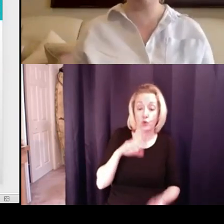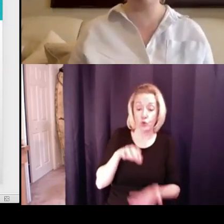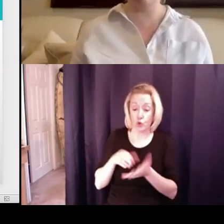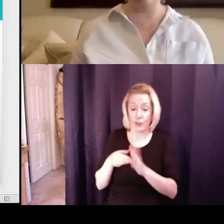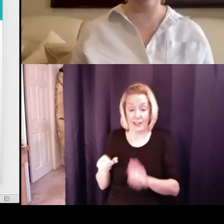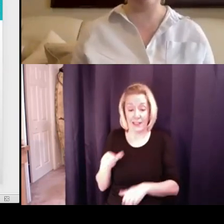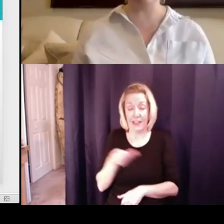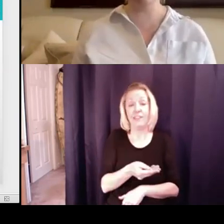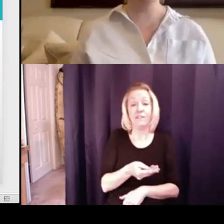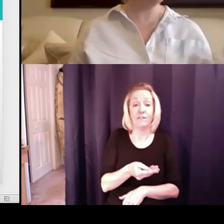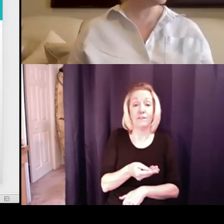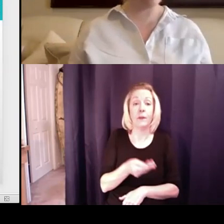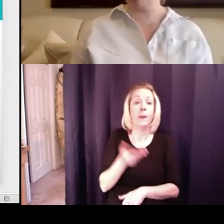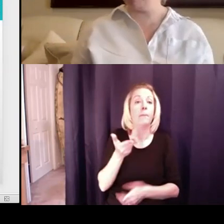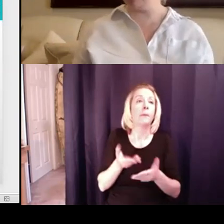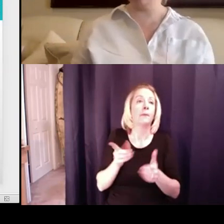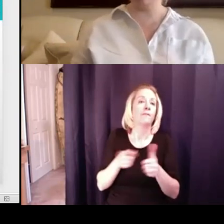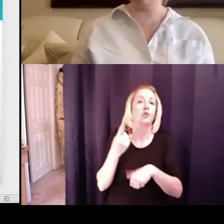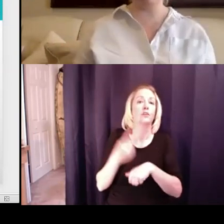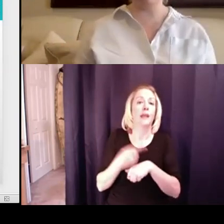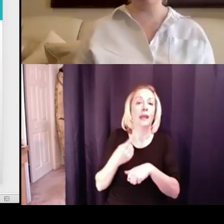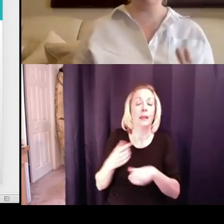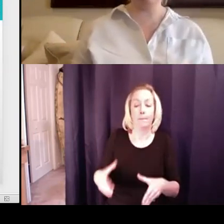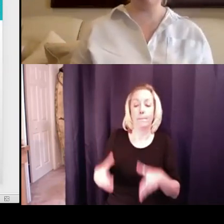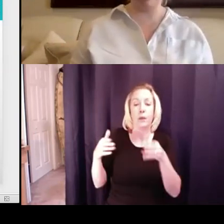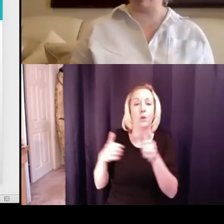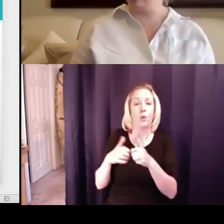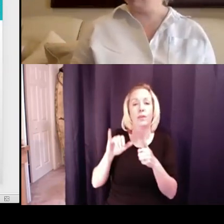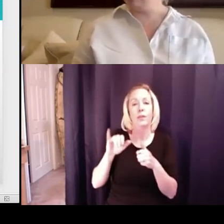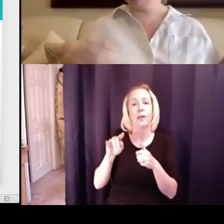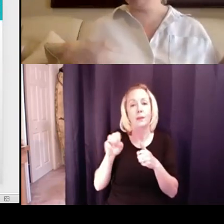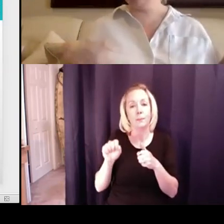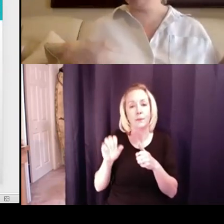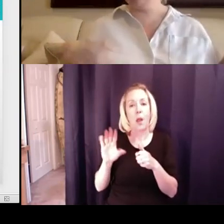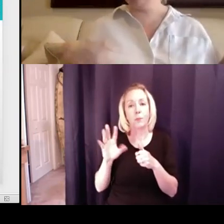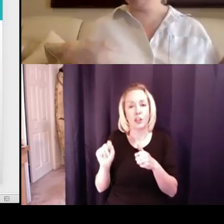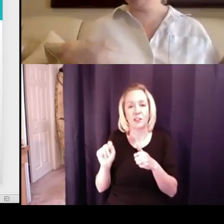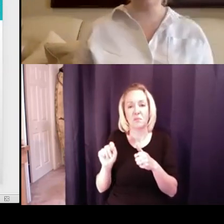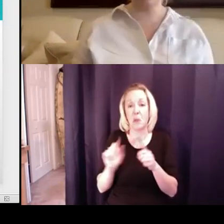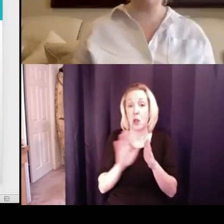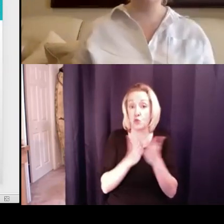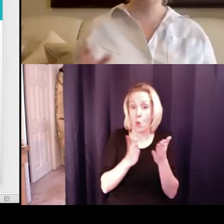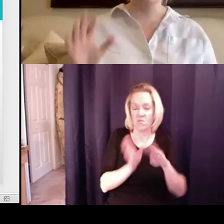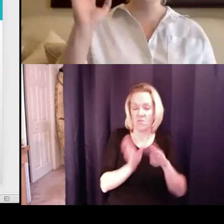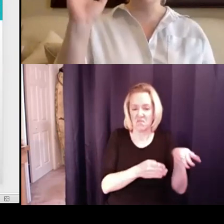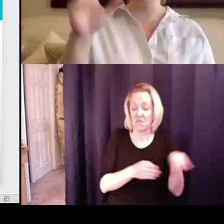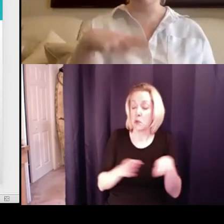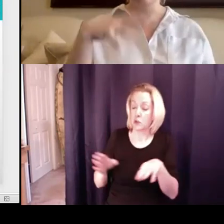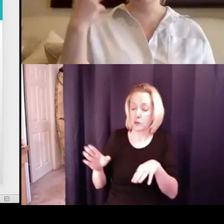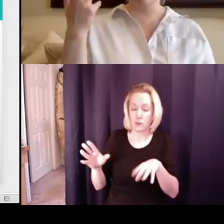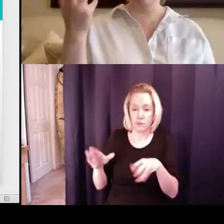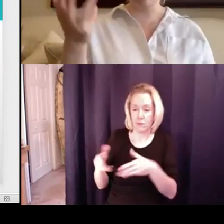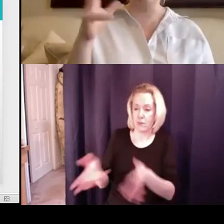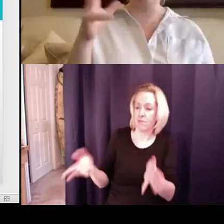we're previewing the items. So I have my bucket with my cookie and my milk and my nail scissors and napkin and straw, and I'm